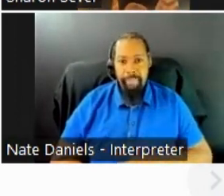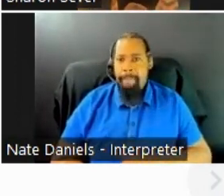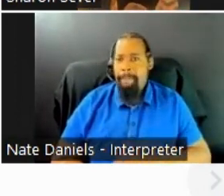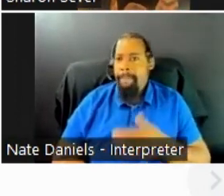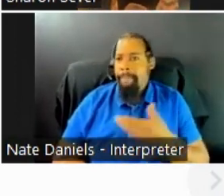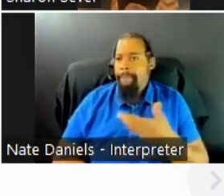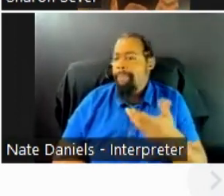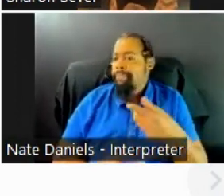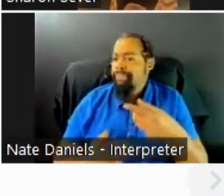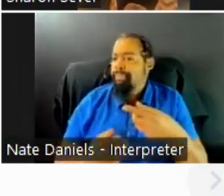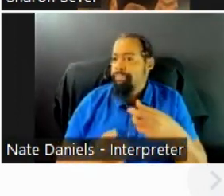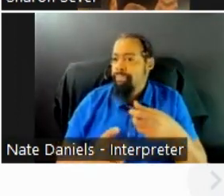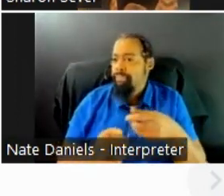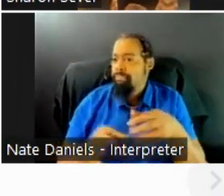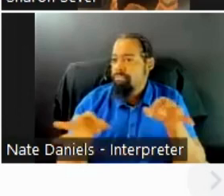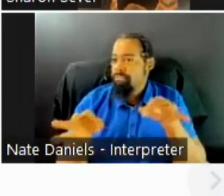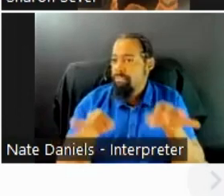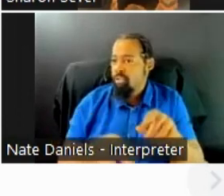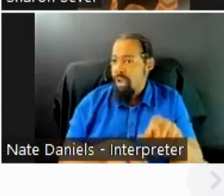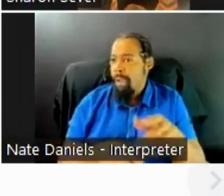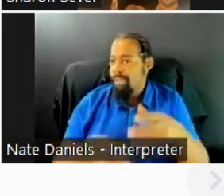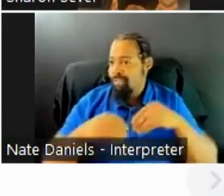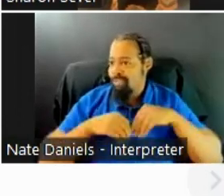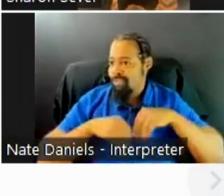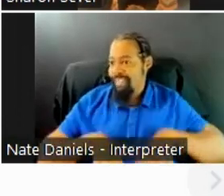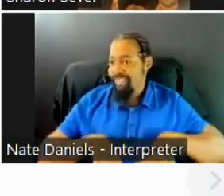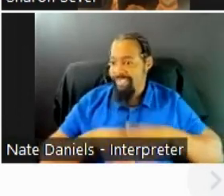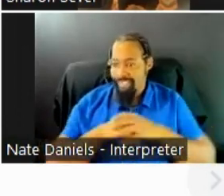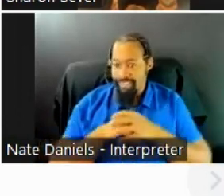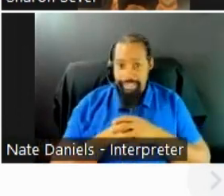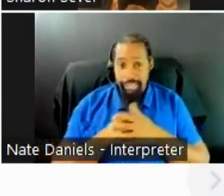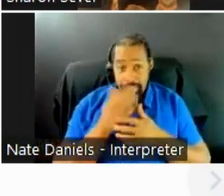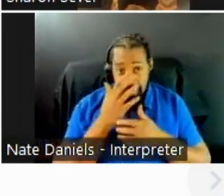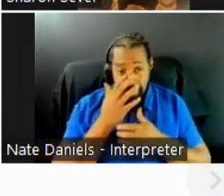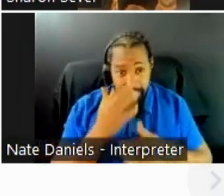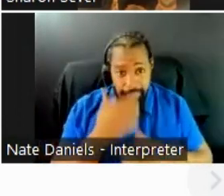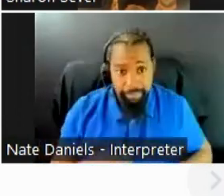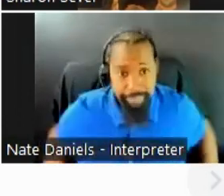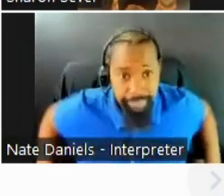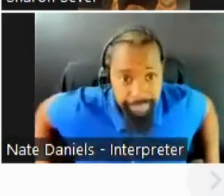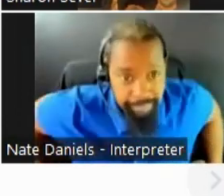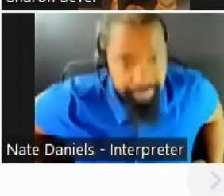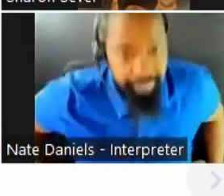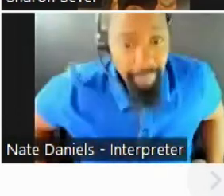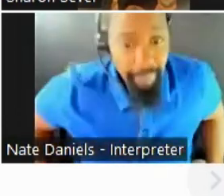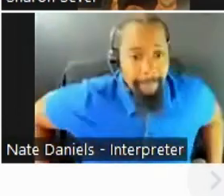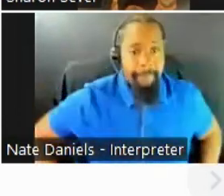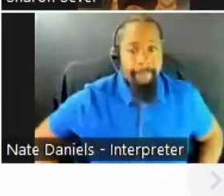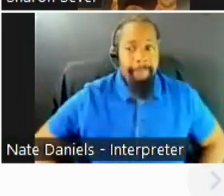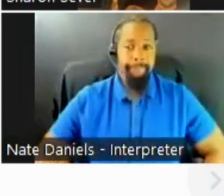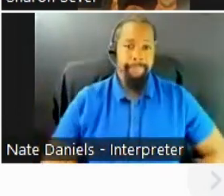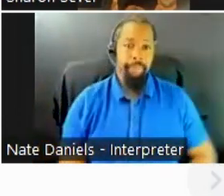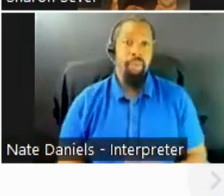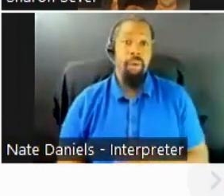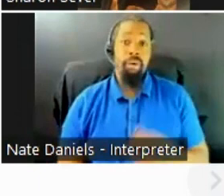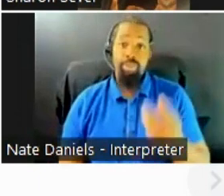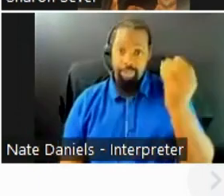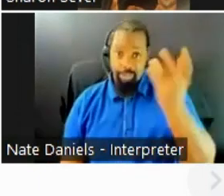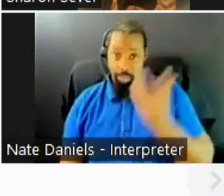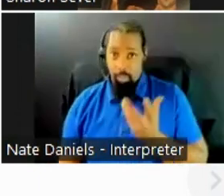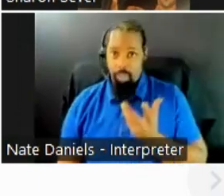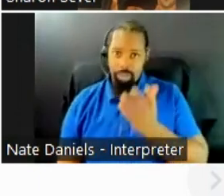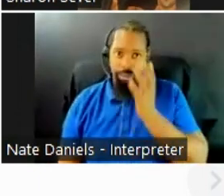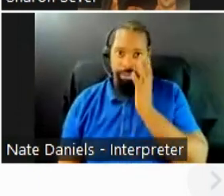Paris Hilton told us she's getting married. And we've been in very close relations with